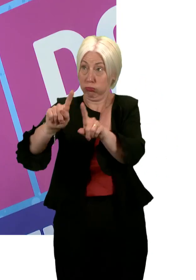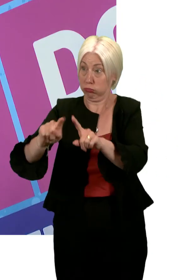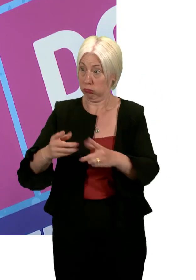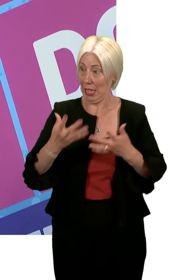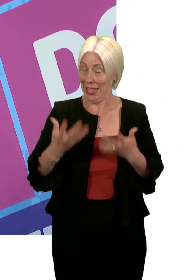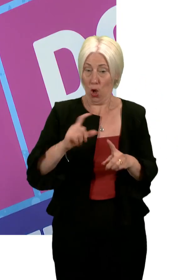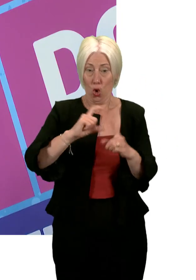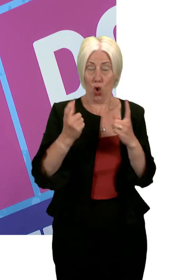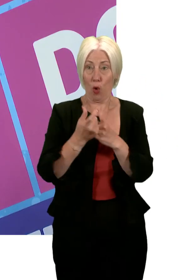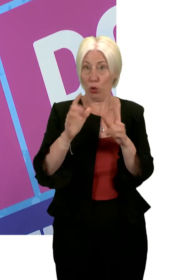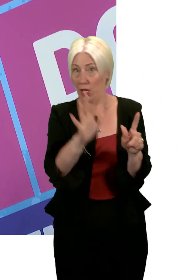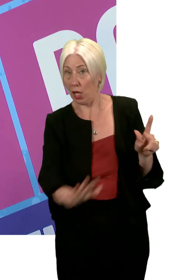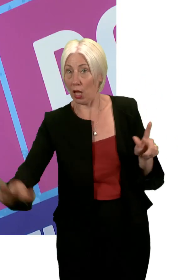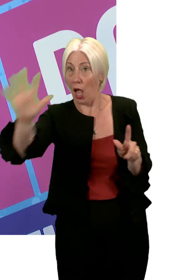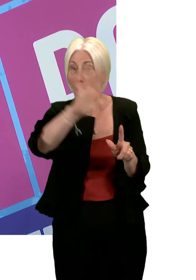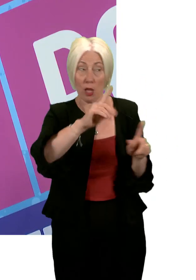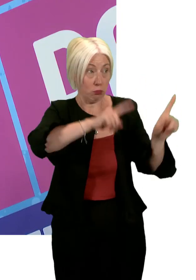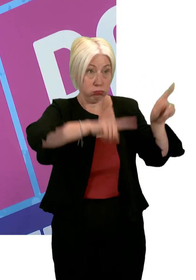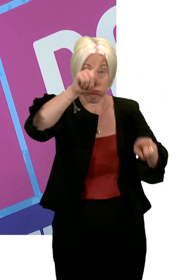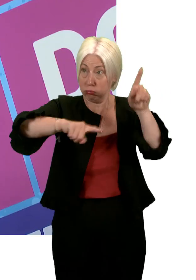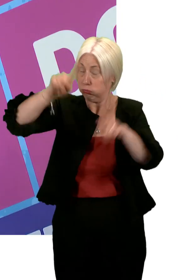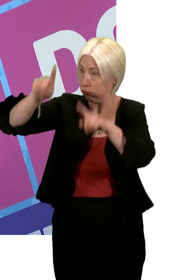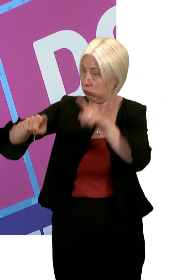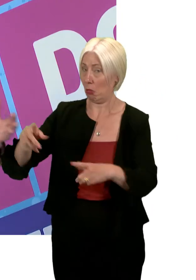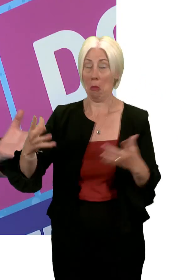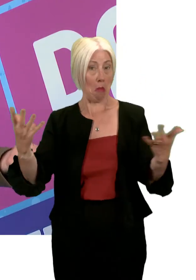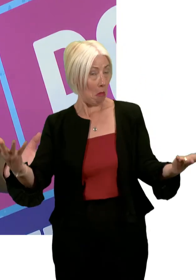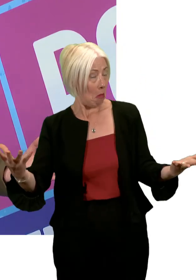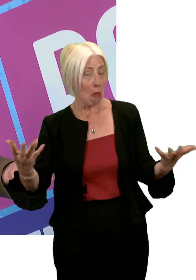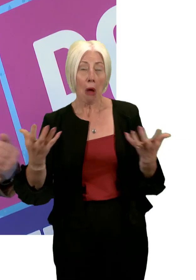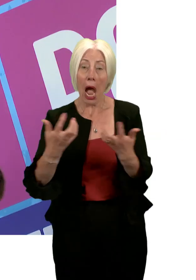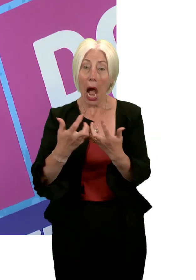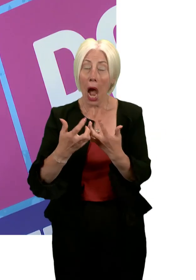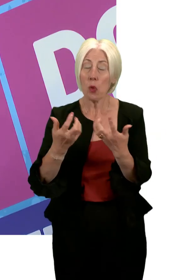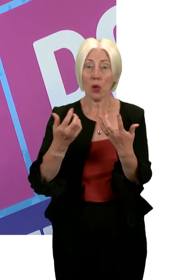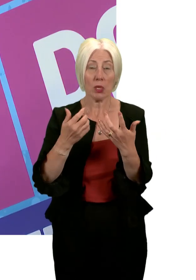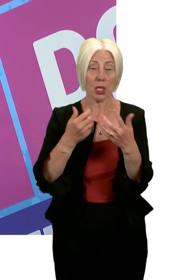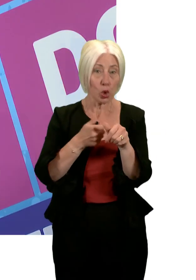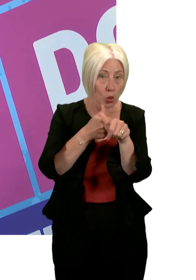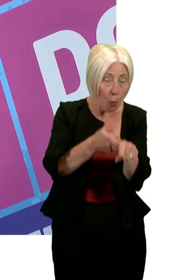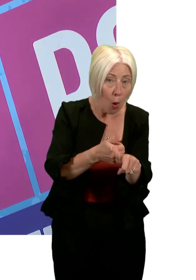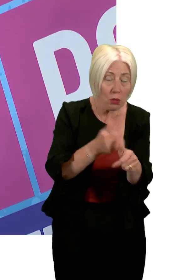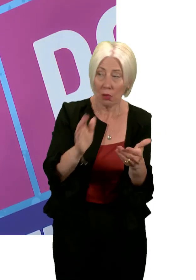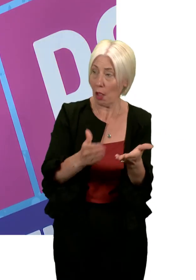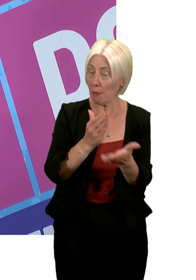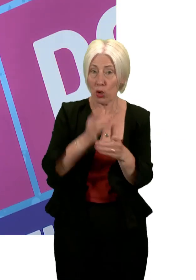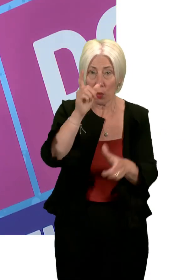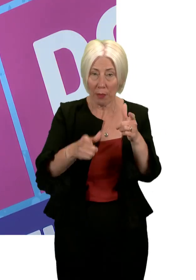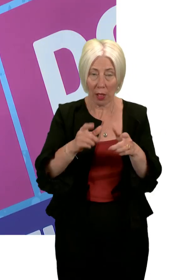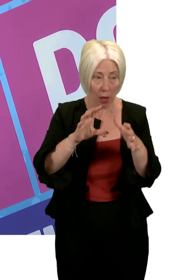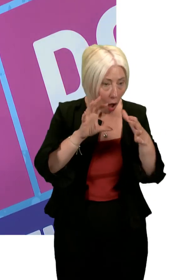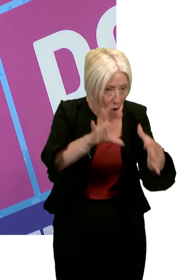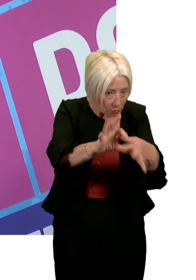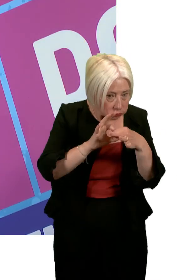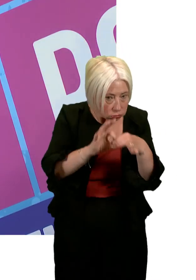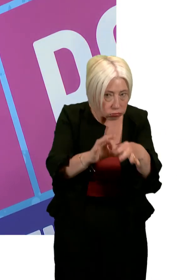now, and so that would be part of how do we support that in terms of engagement, education. And